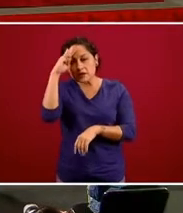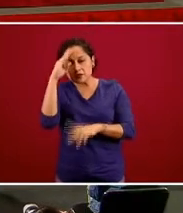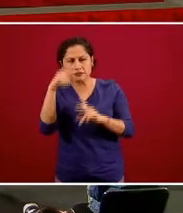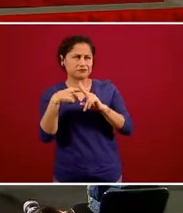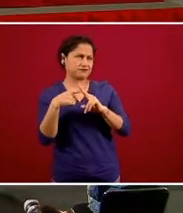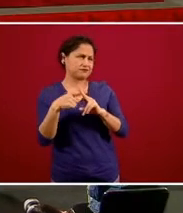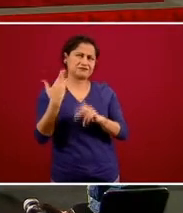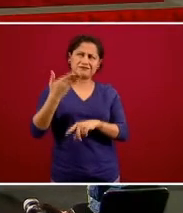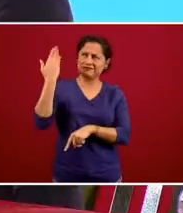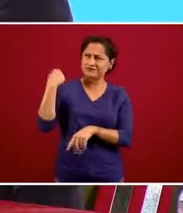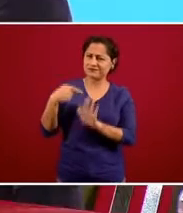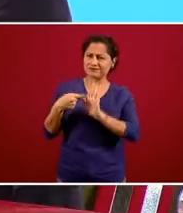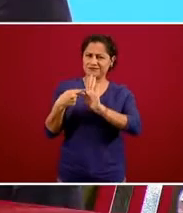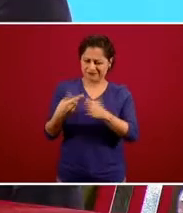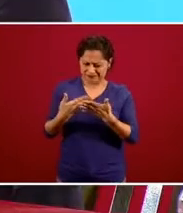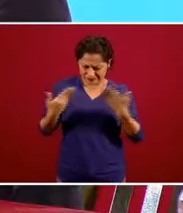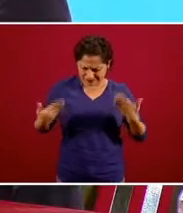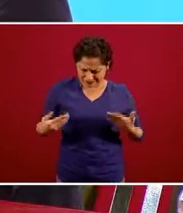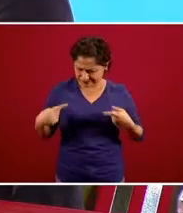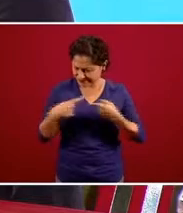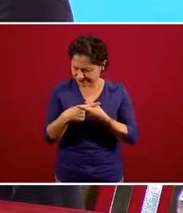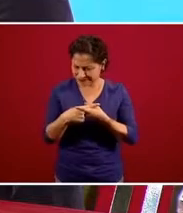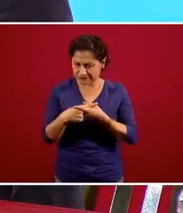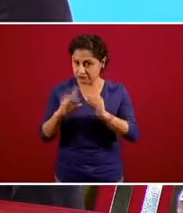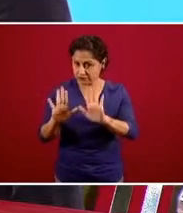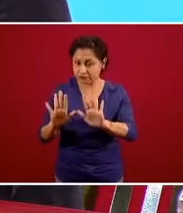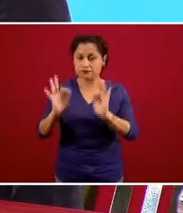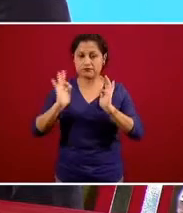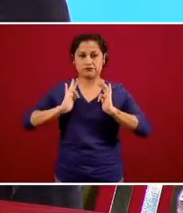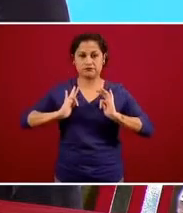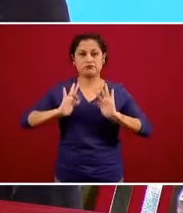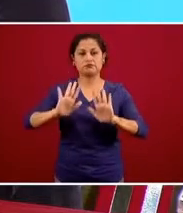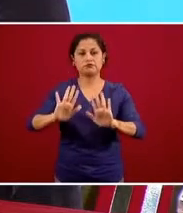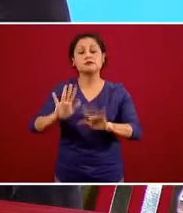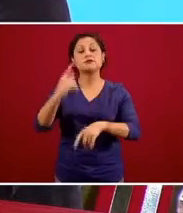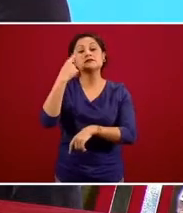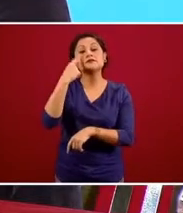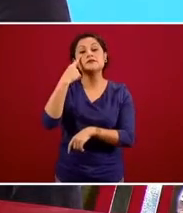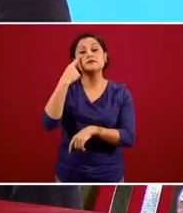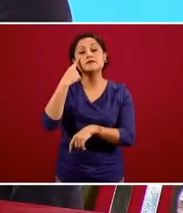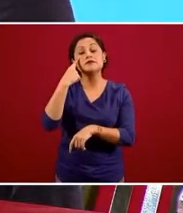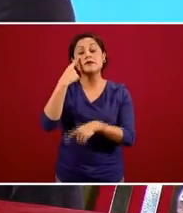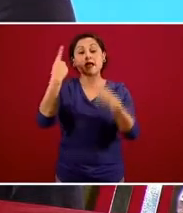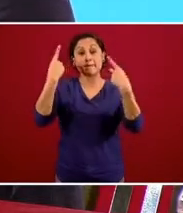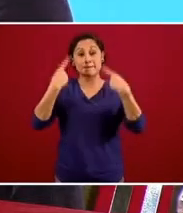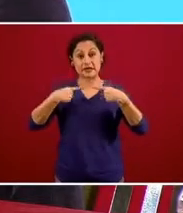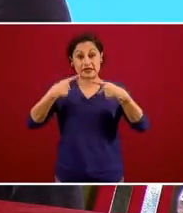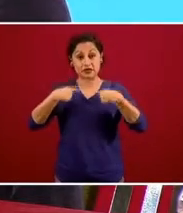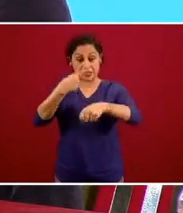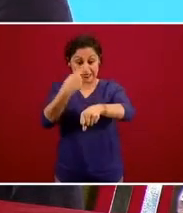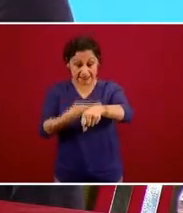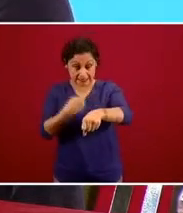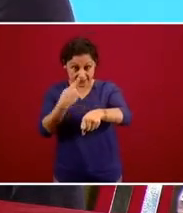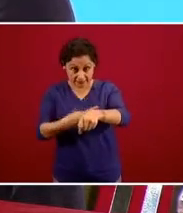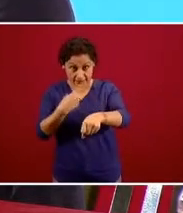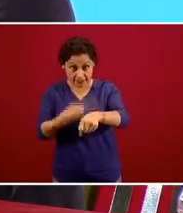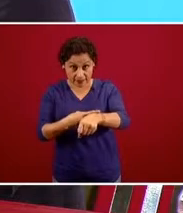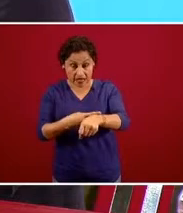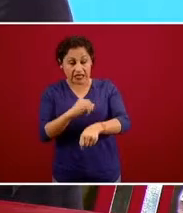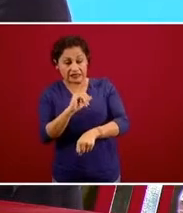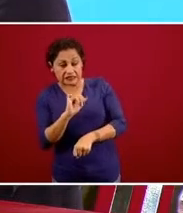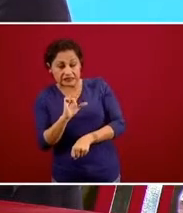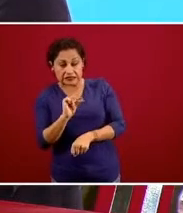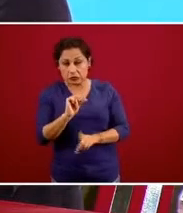reconversion still. If you see any discrepancy in these numbers with numbers that we have presented previously, we